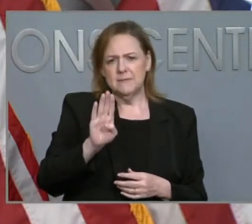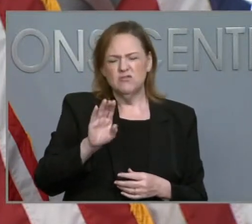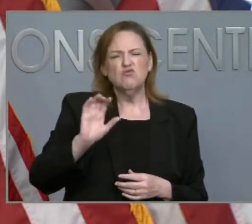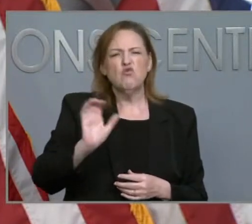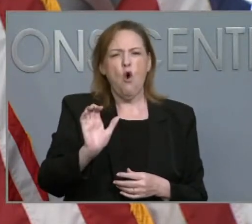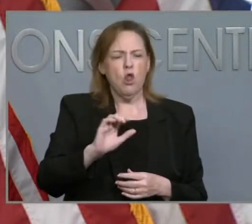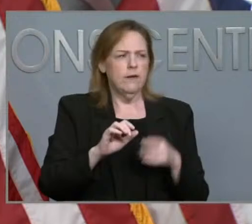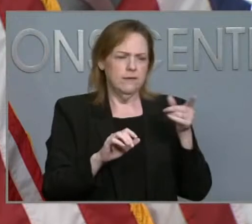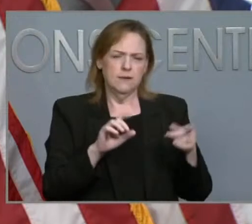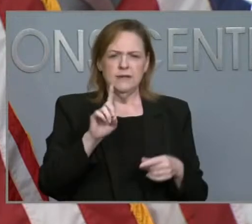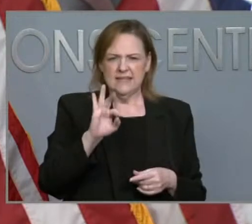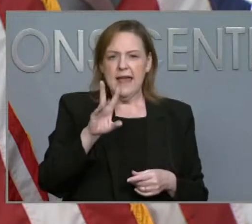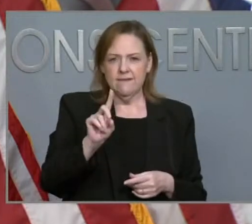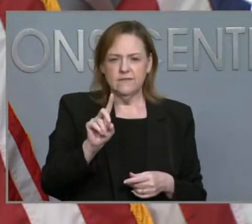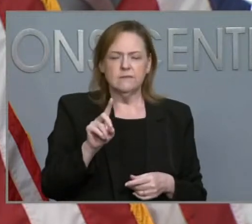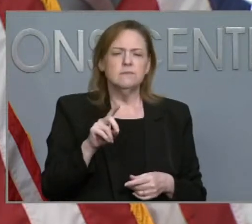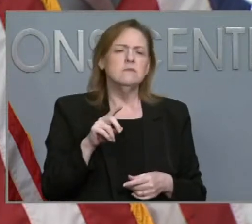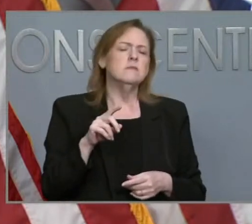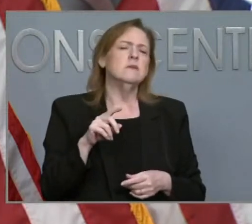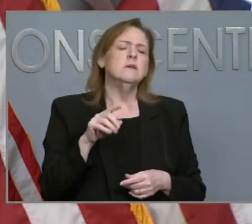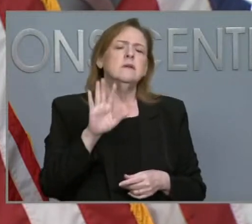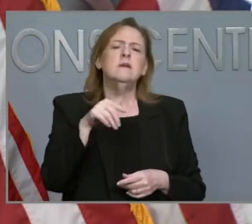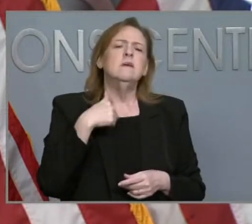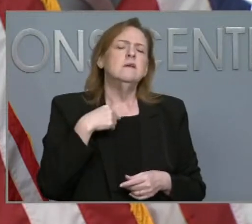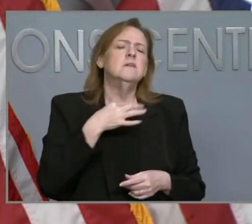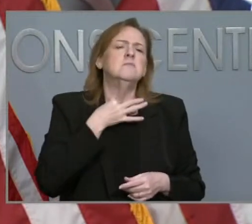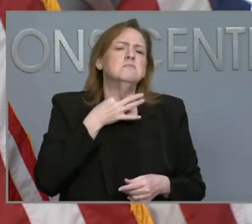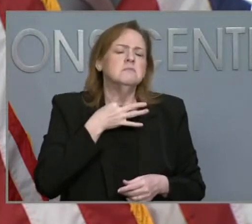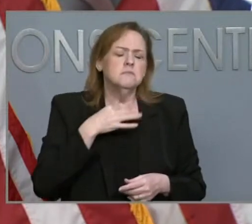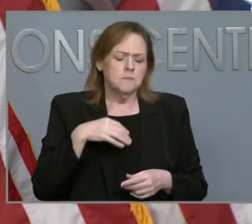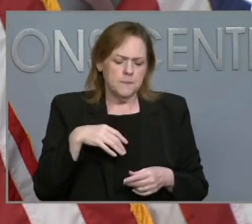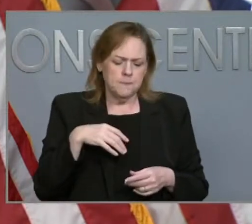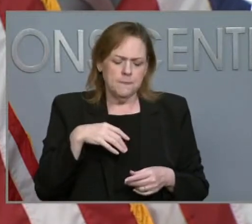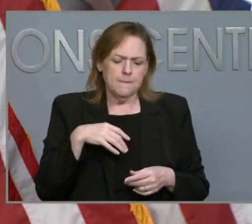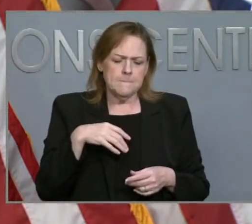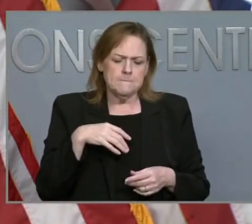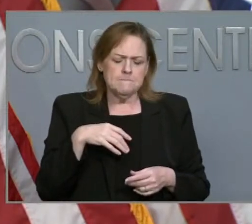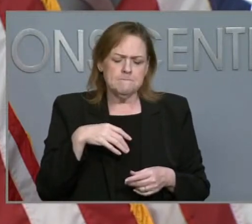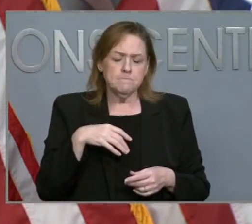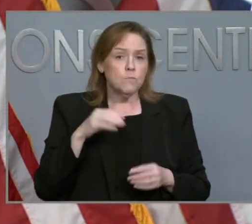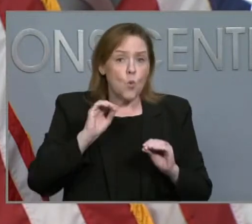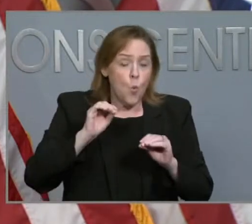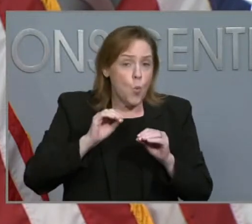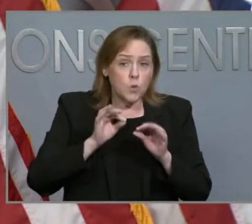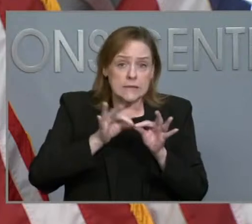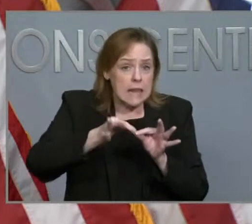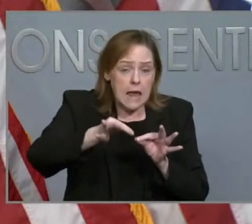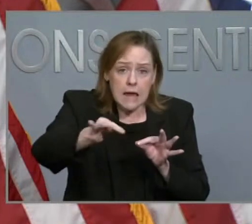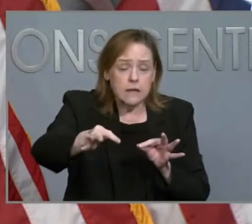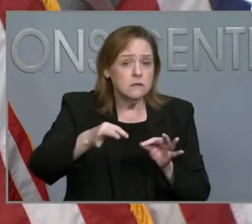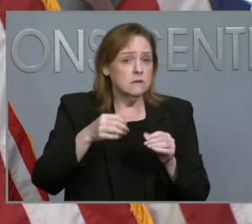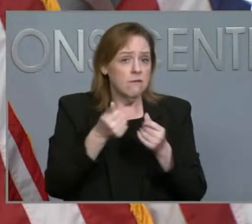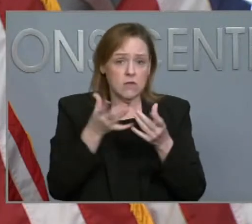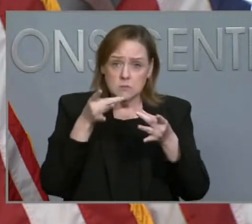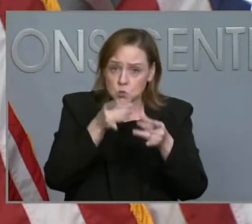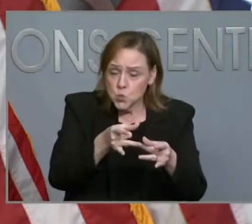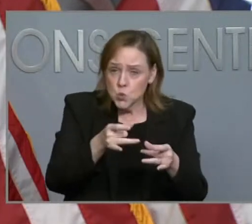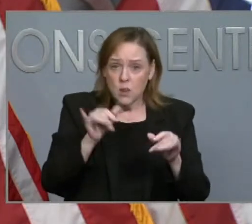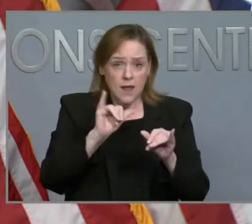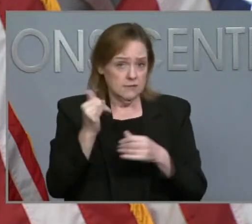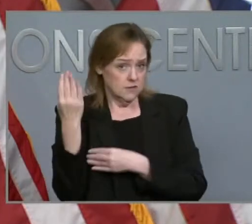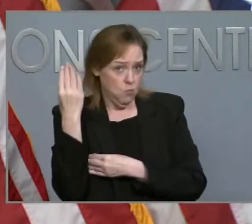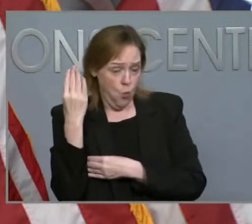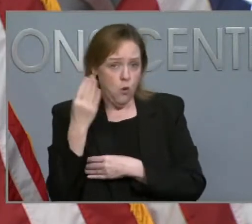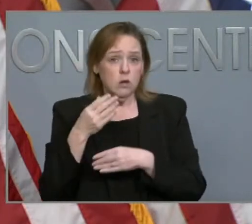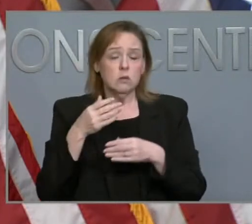of, let's hope there are no delays at any polling locations and you keep the track record you have right now. However, I think for most elections we have seen an